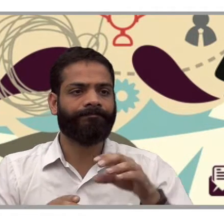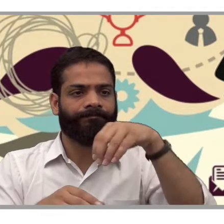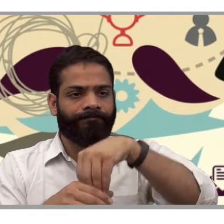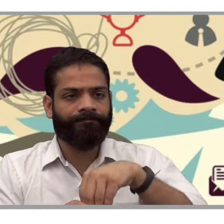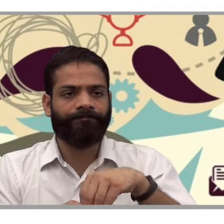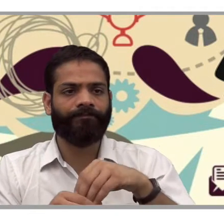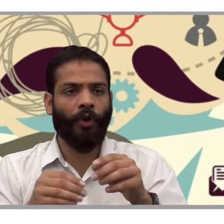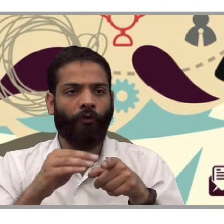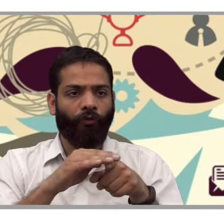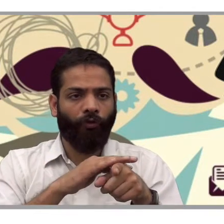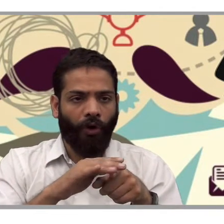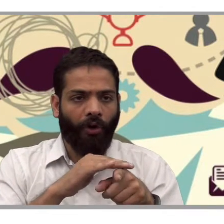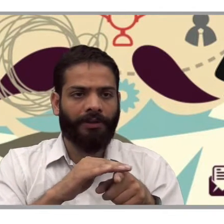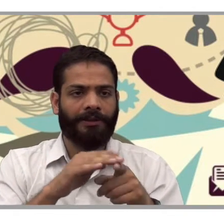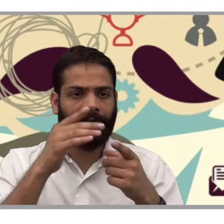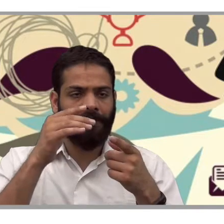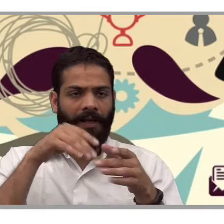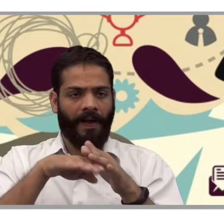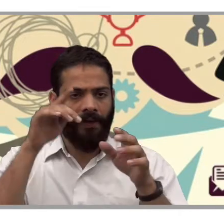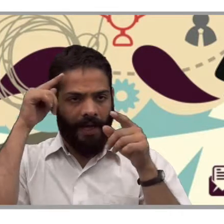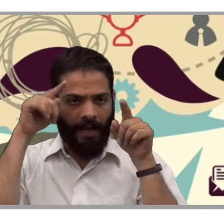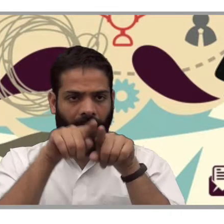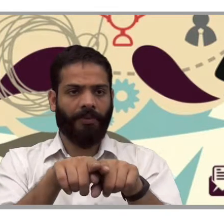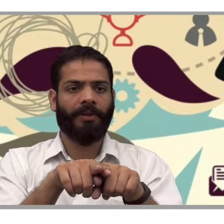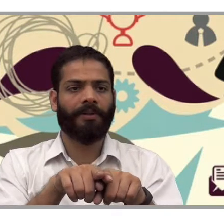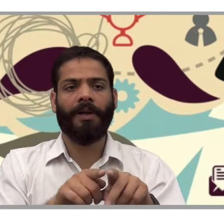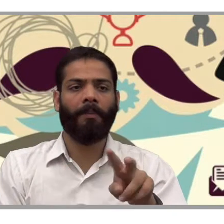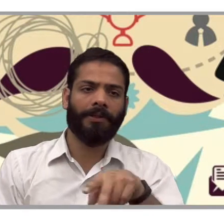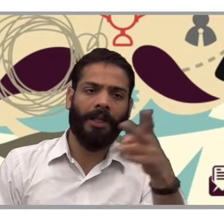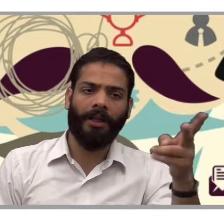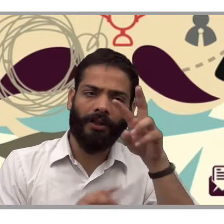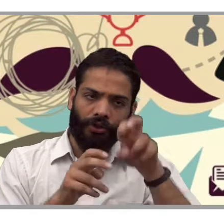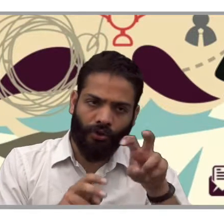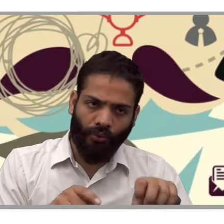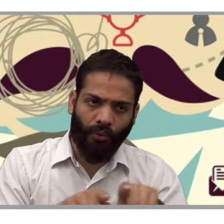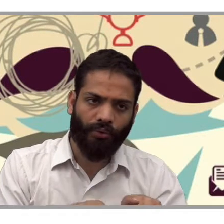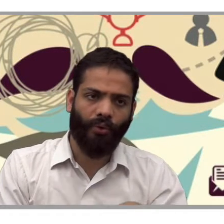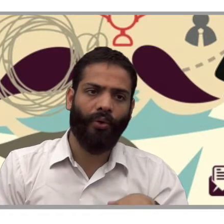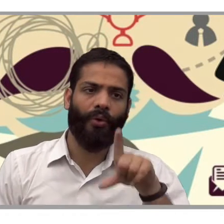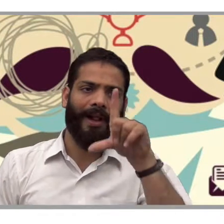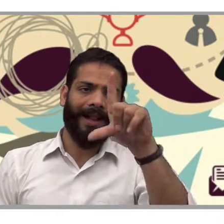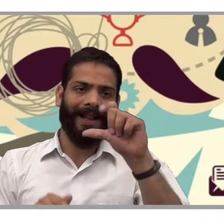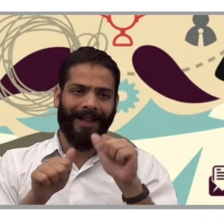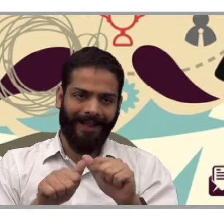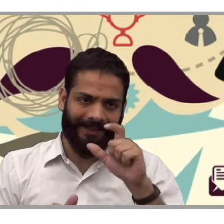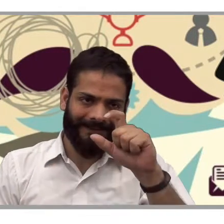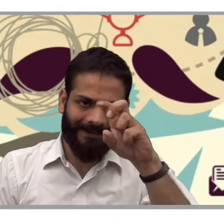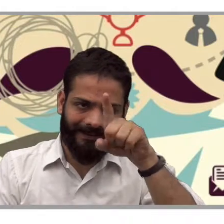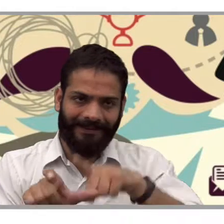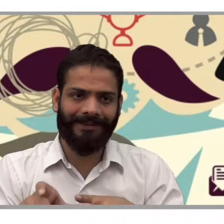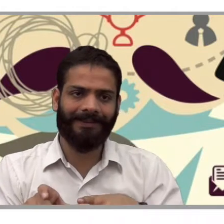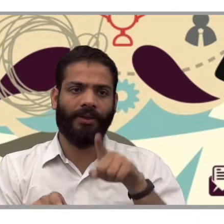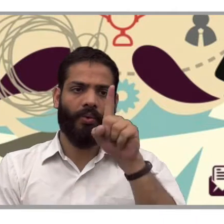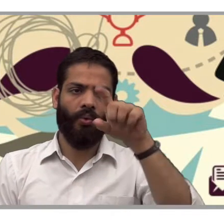whereas Sinha in 2003 analyzed it as pronominal arguments initially.